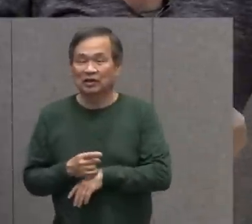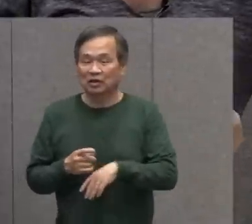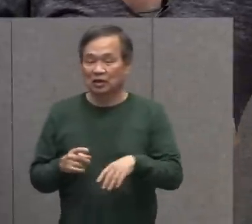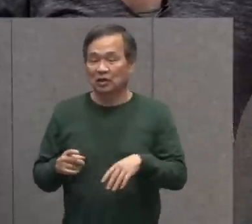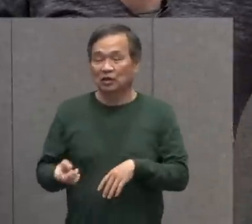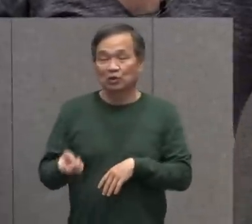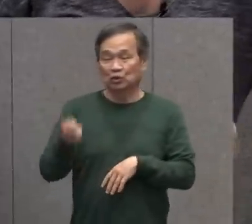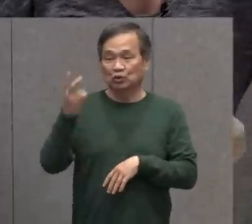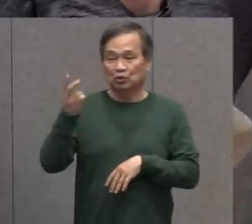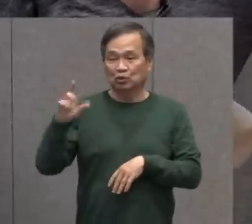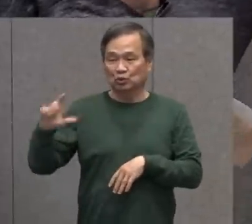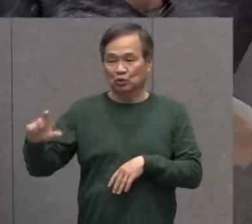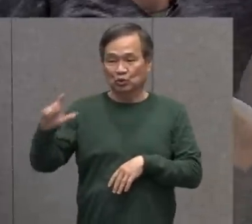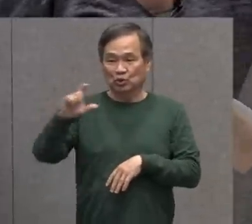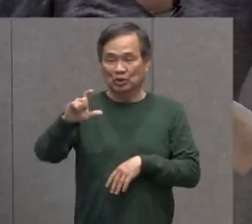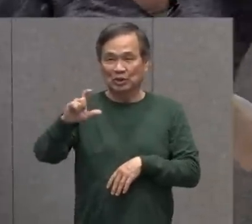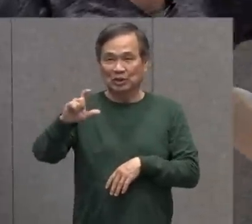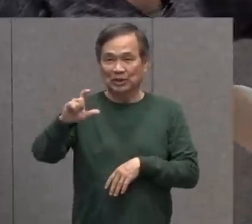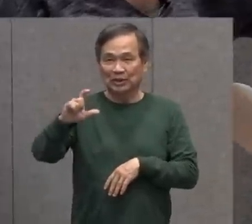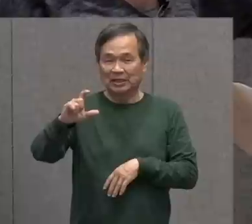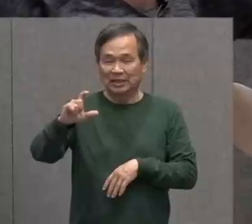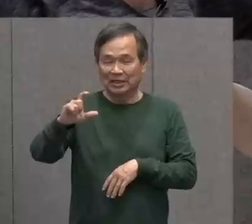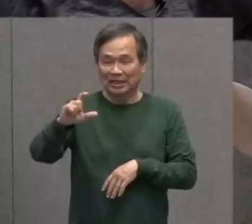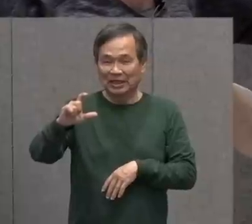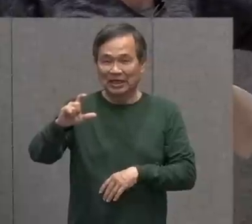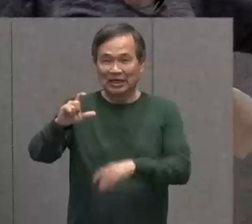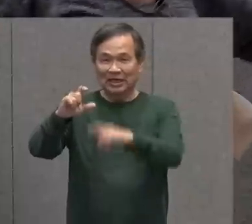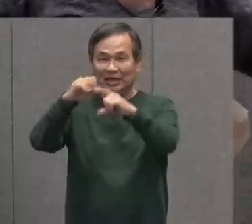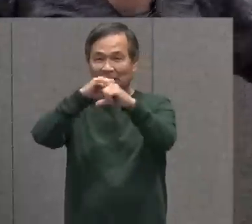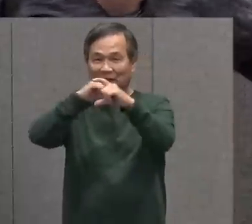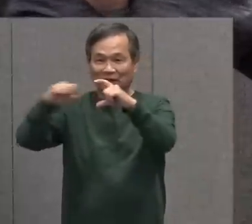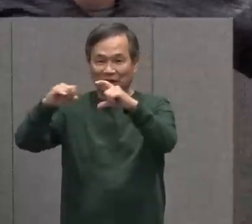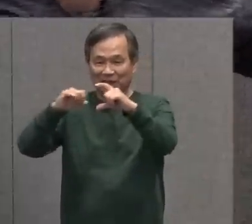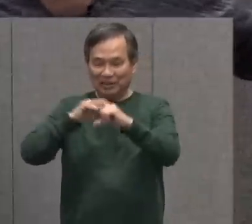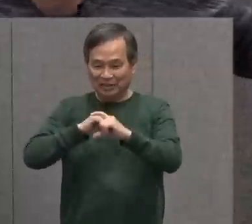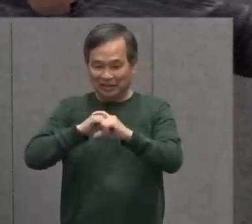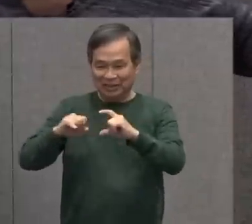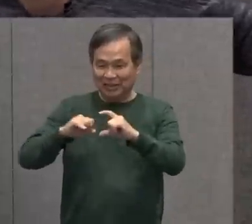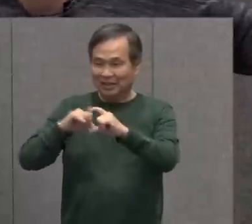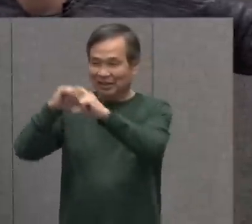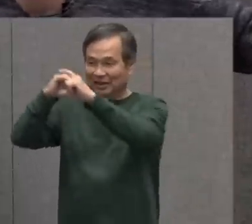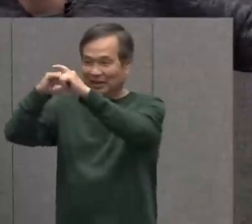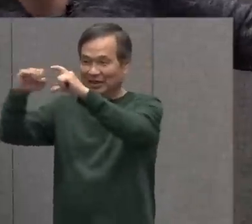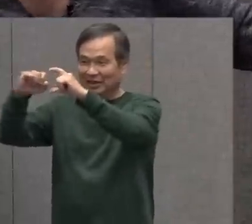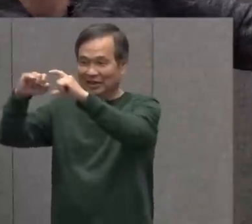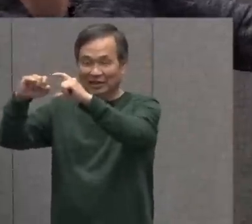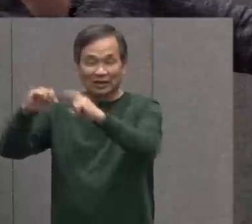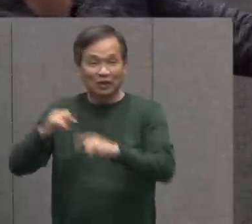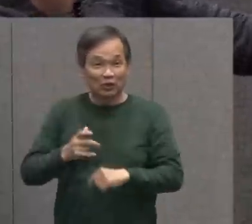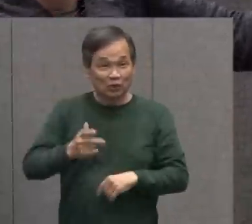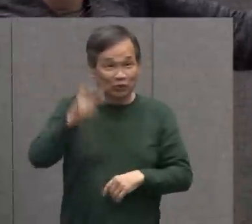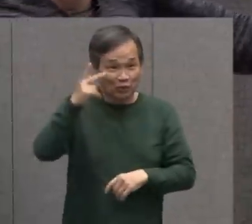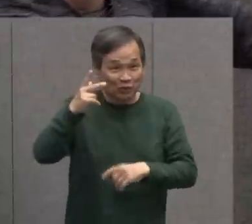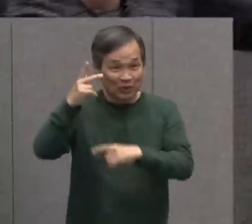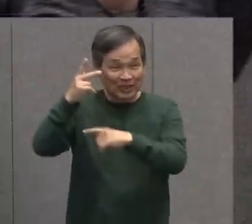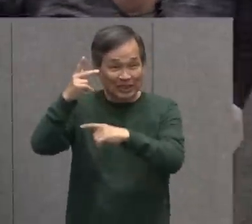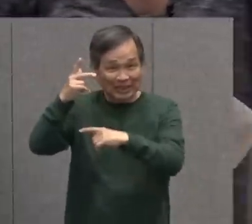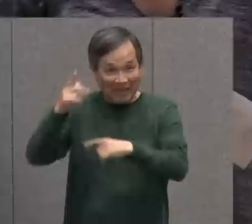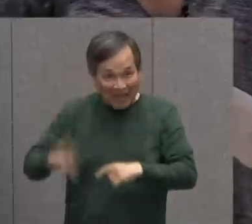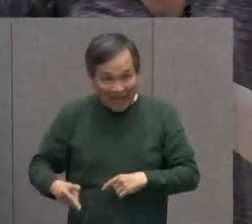1, 2 holes and 3 halves. And we can think about putting our halves together, can't we?